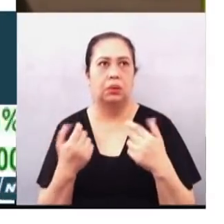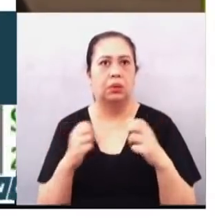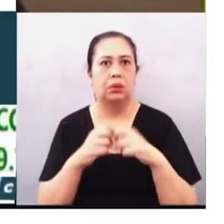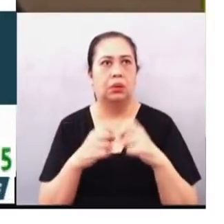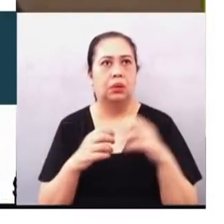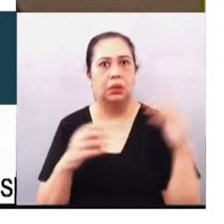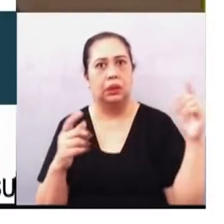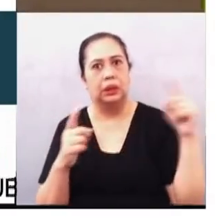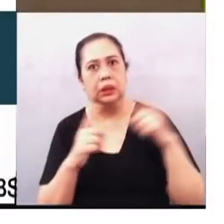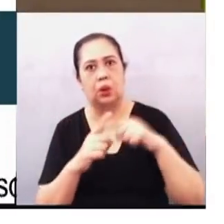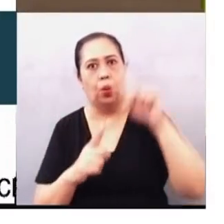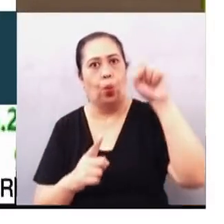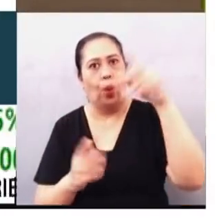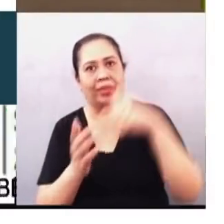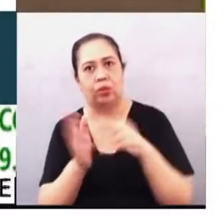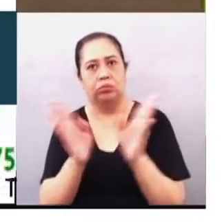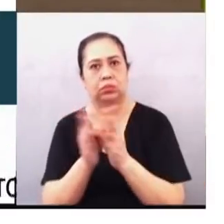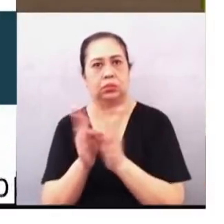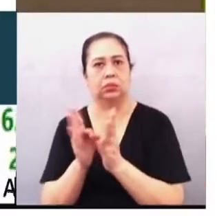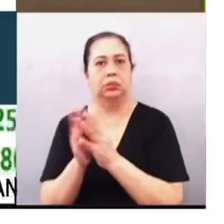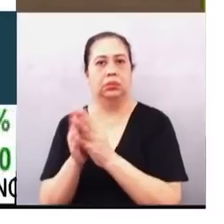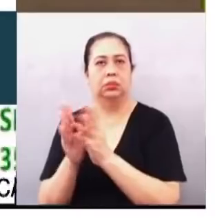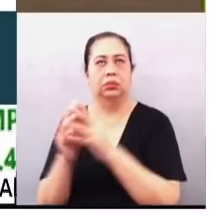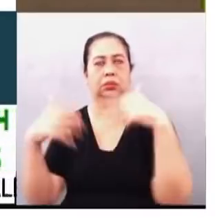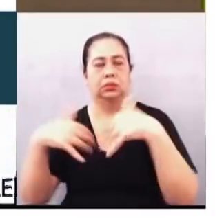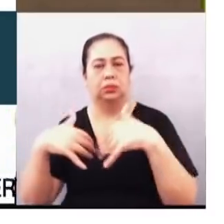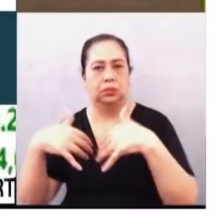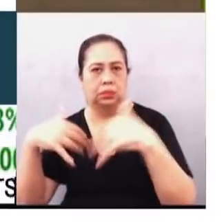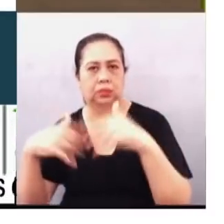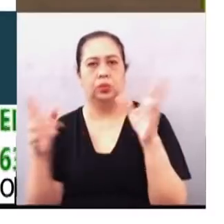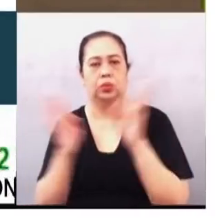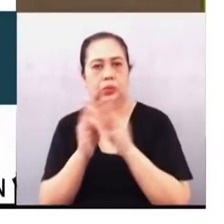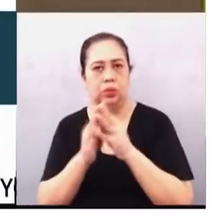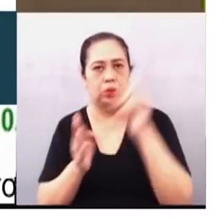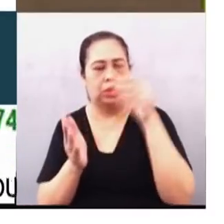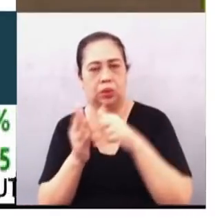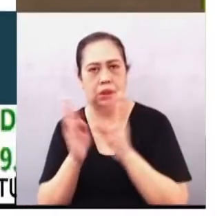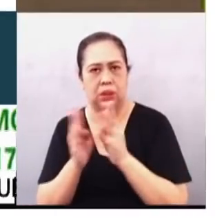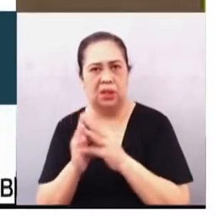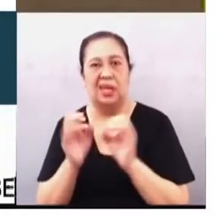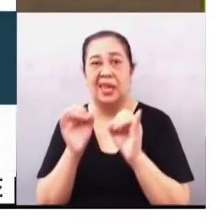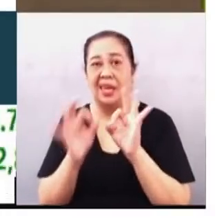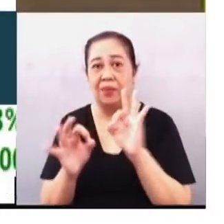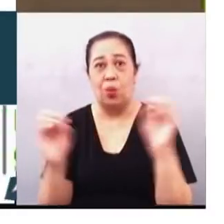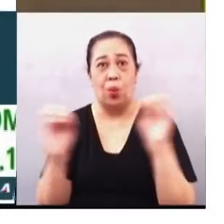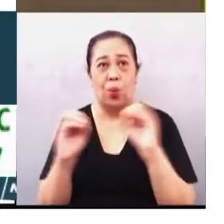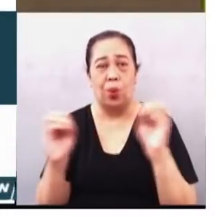ng 1,000 hearings, 1,000 times na hearings, if kung wala kang